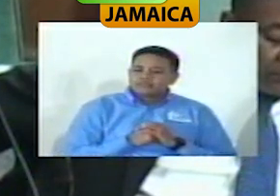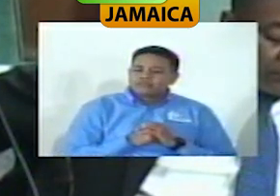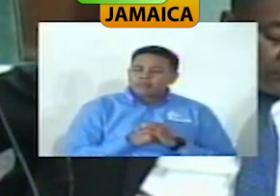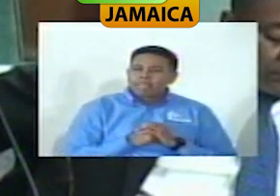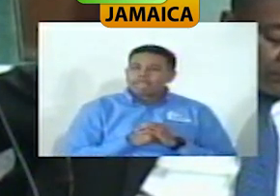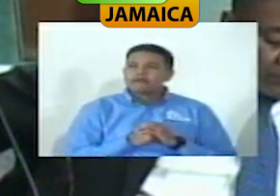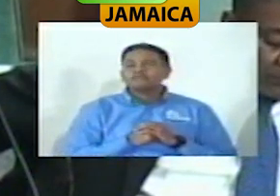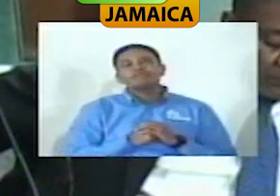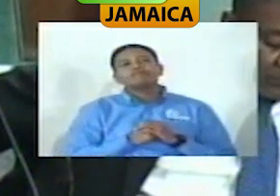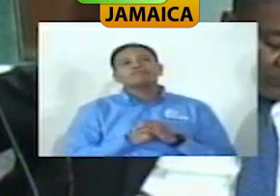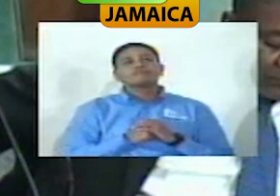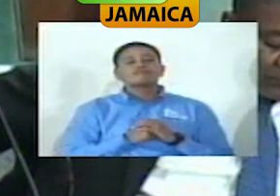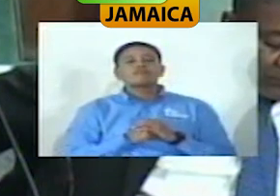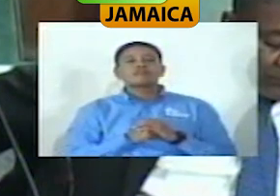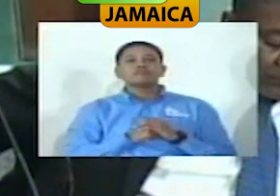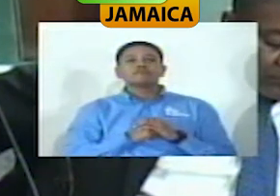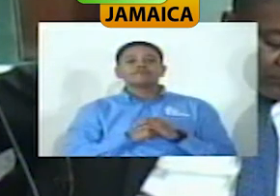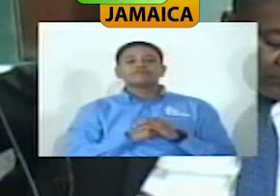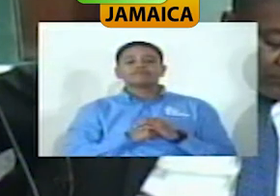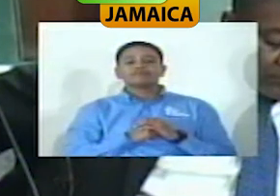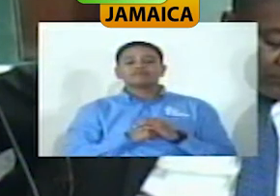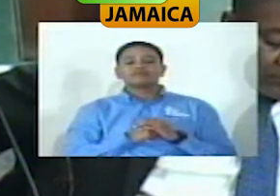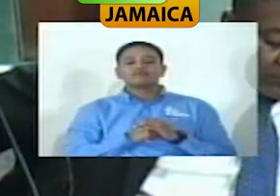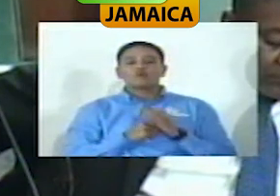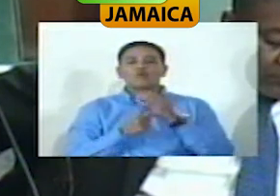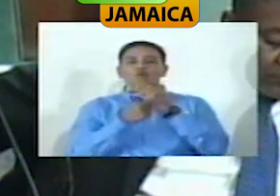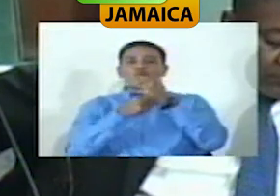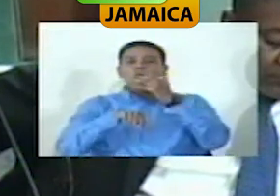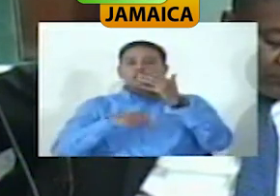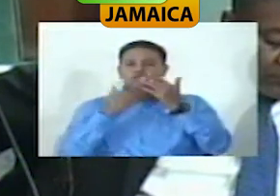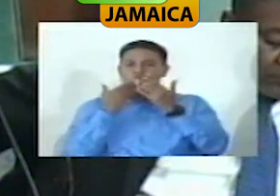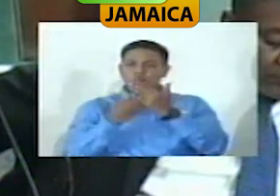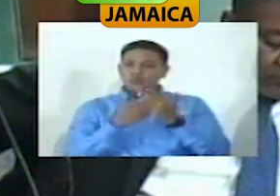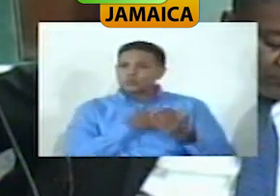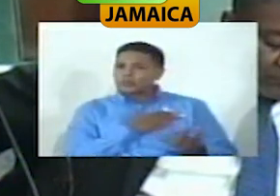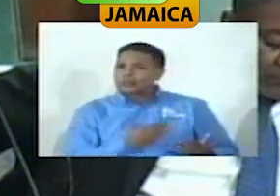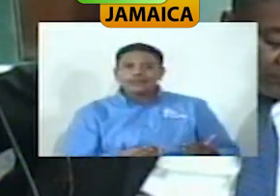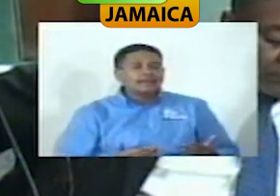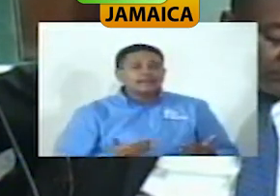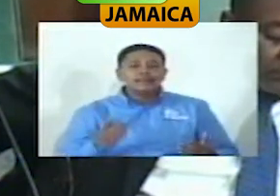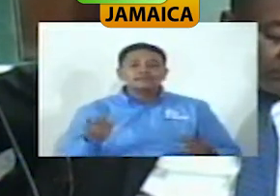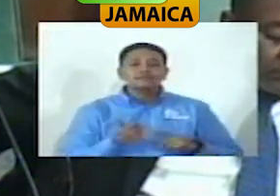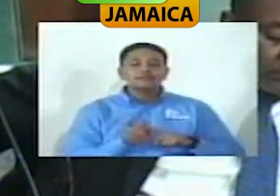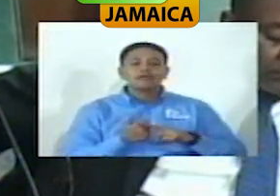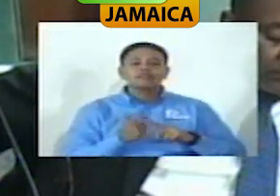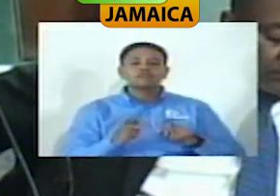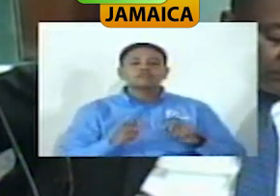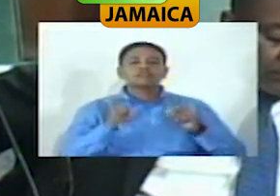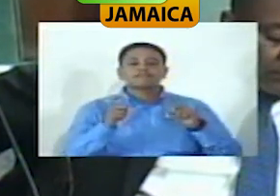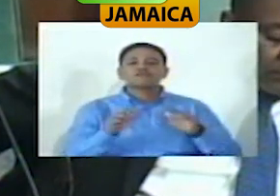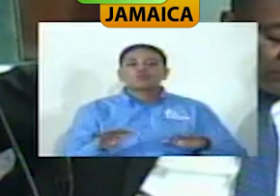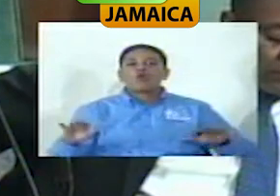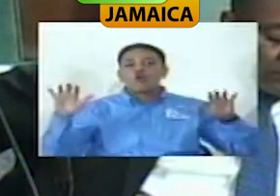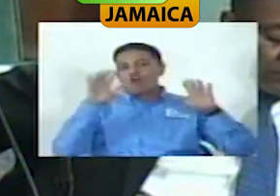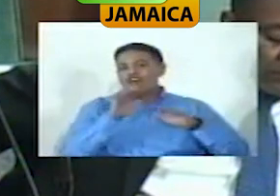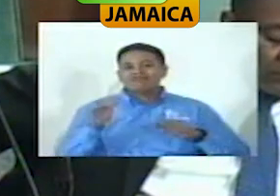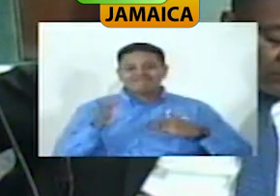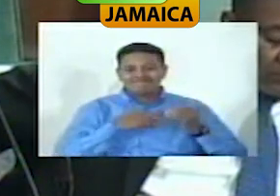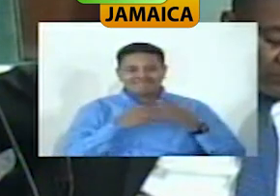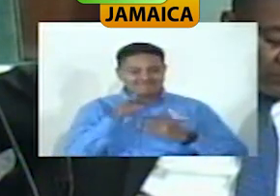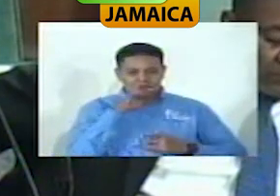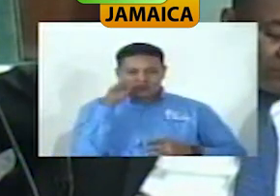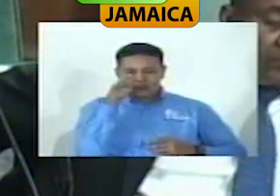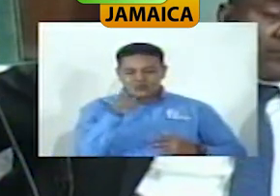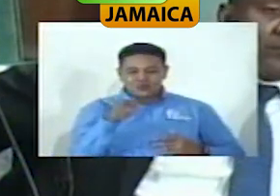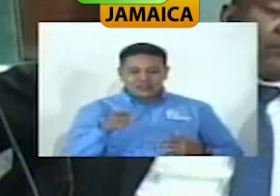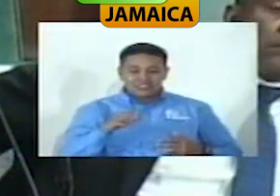was this quality of goodwill that she extended to all. She did